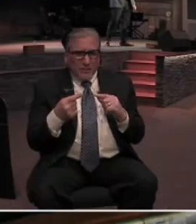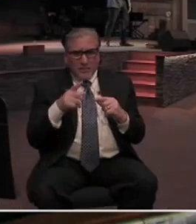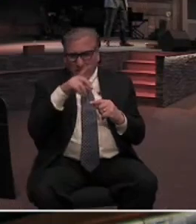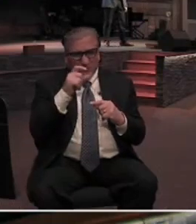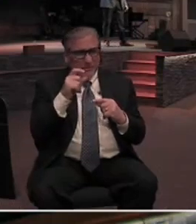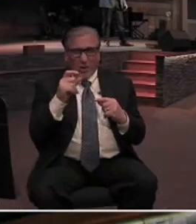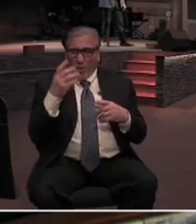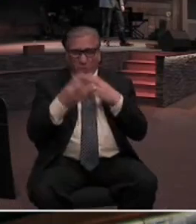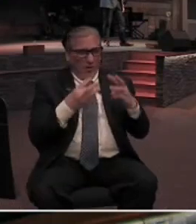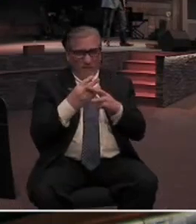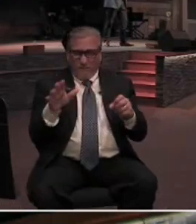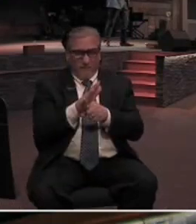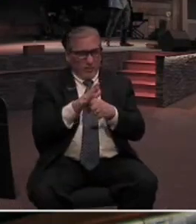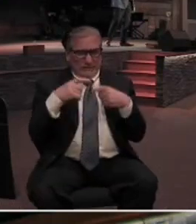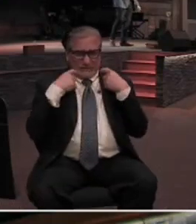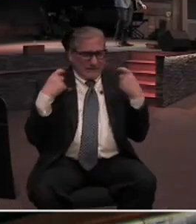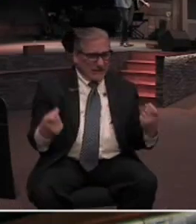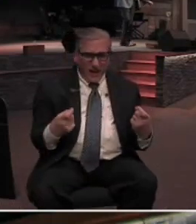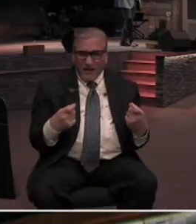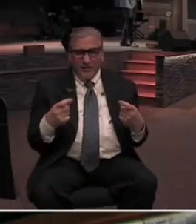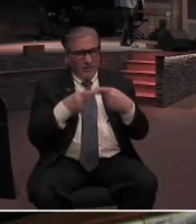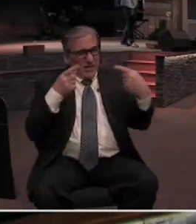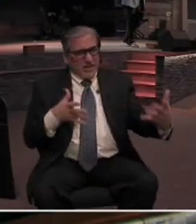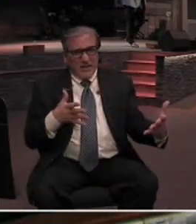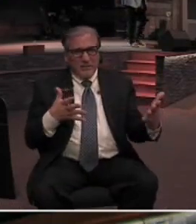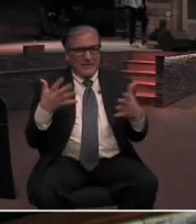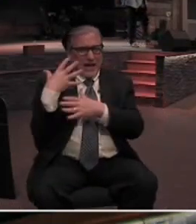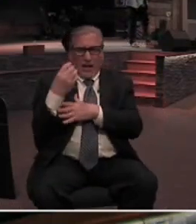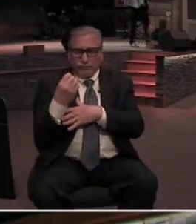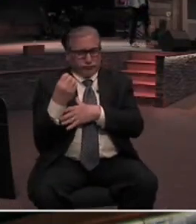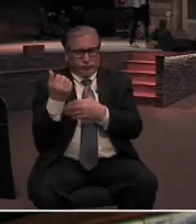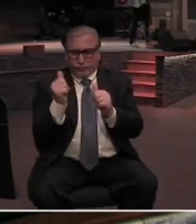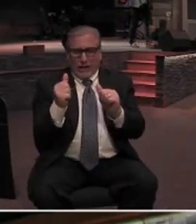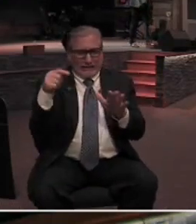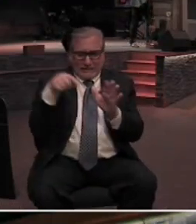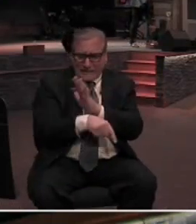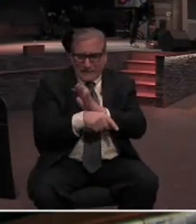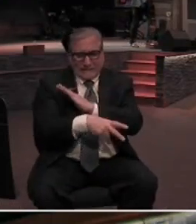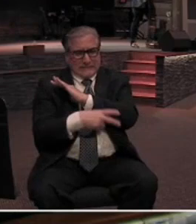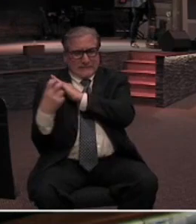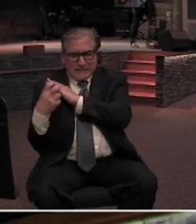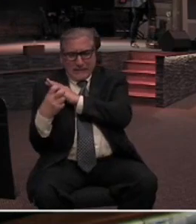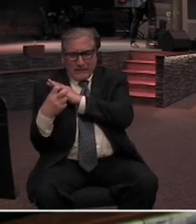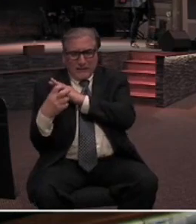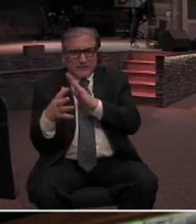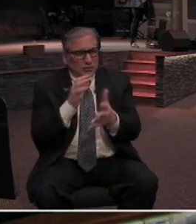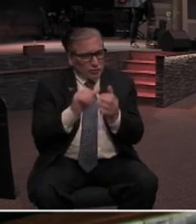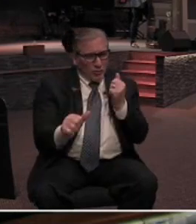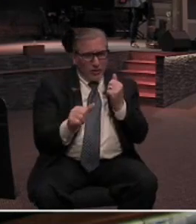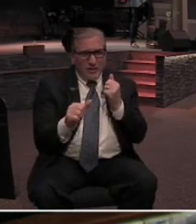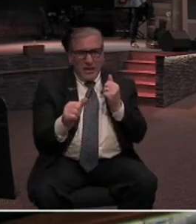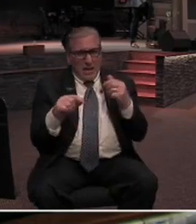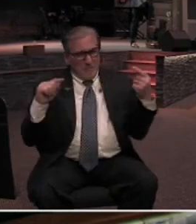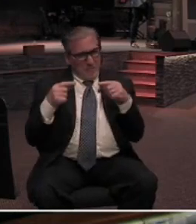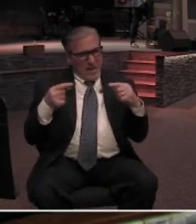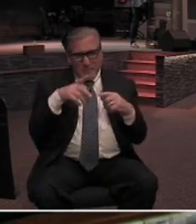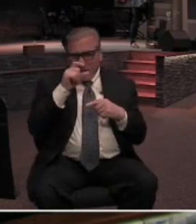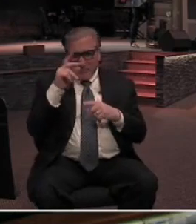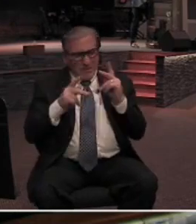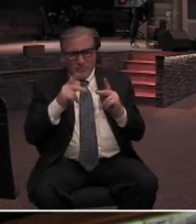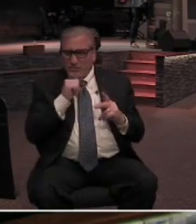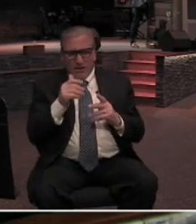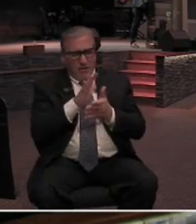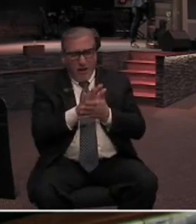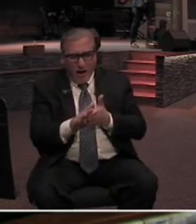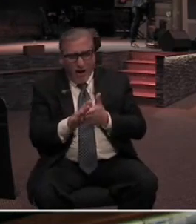because the enemy is out to kill, to steal, and destroy. Pain because some people aren't kind. Pain because hurting